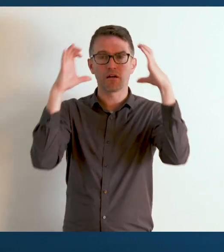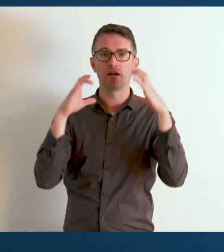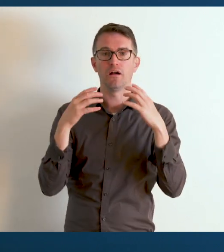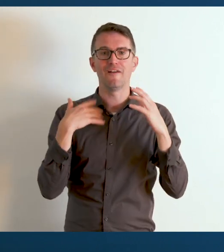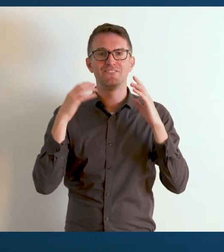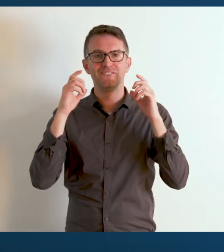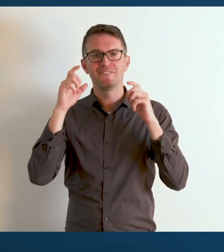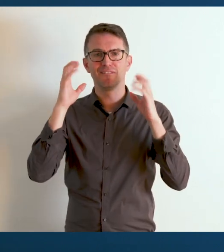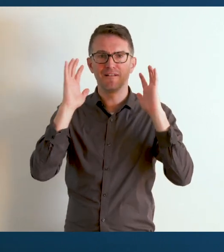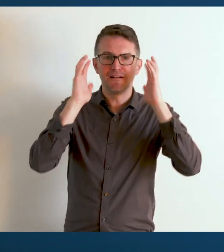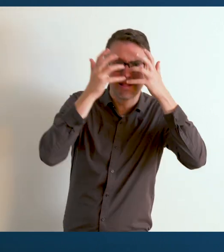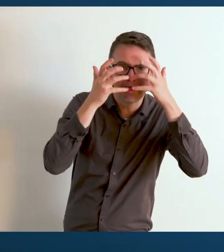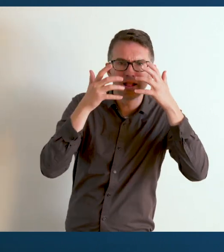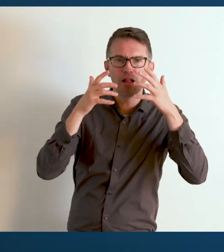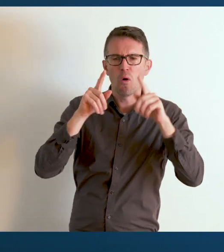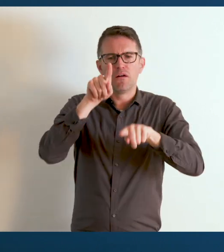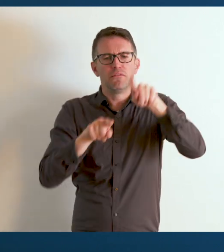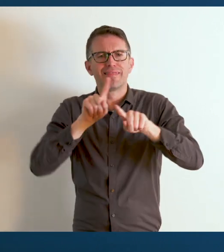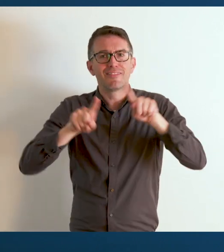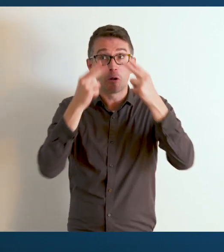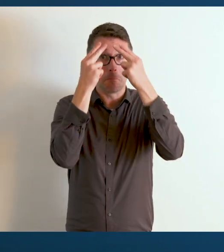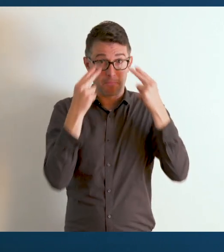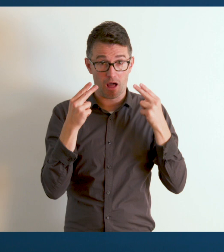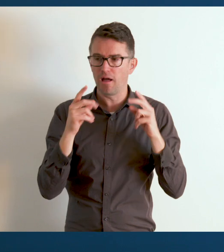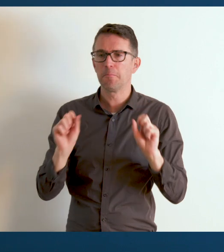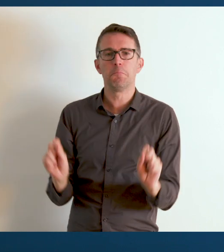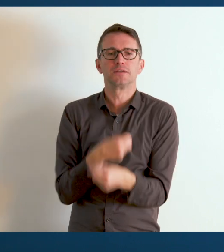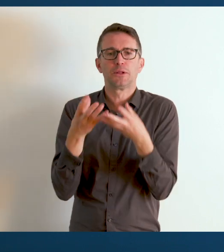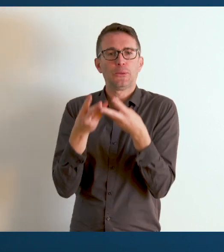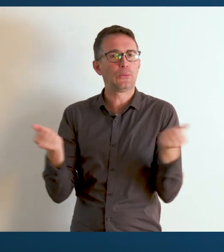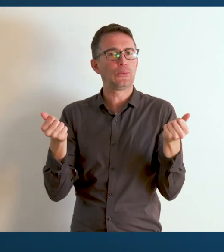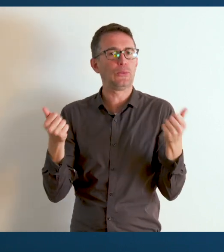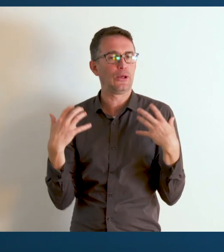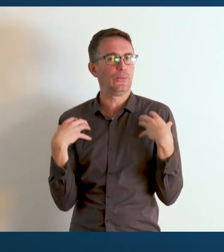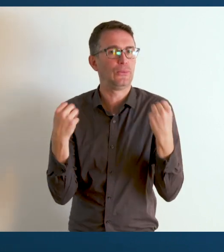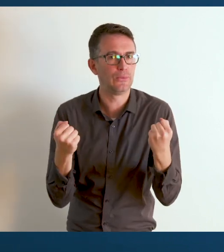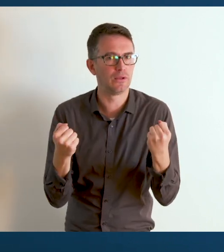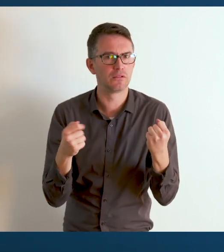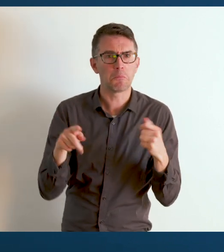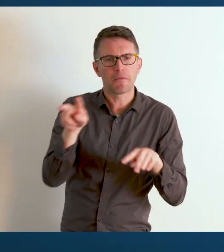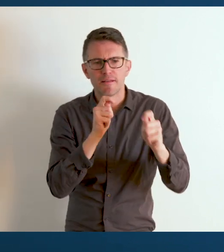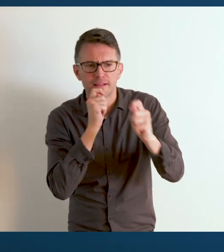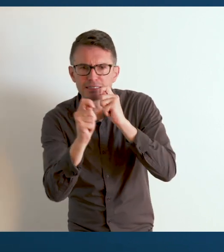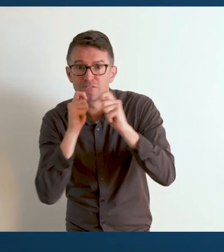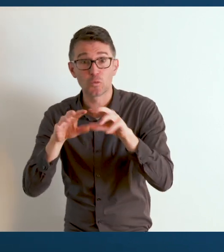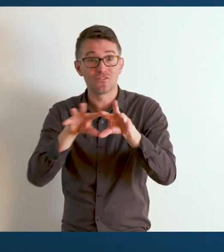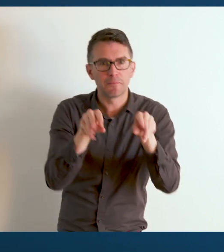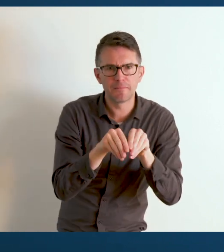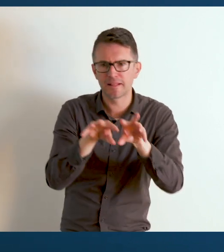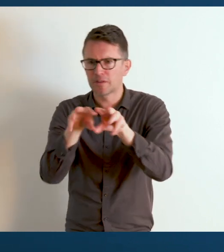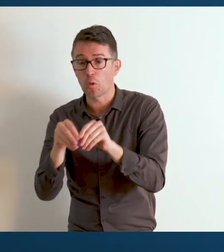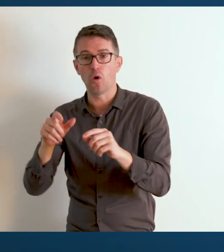as a curse on the family, and that this type of blindness is incurable. You might find that out by